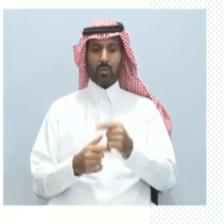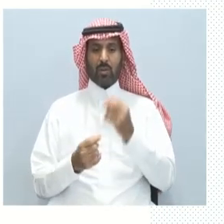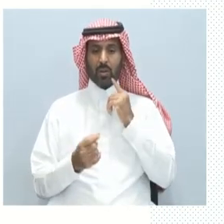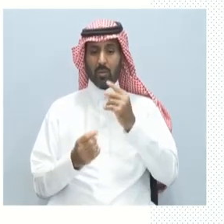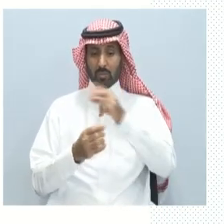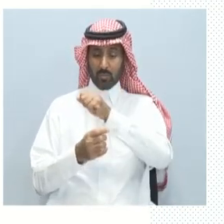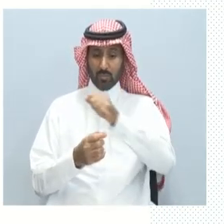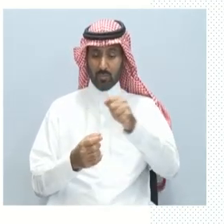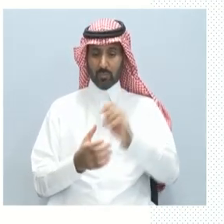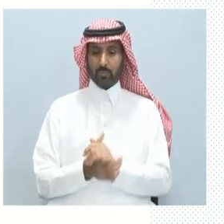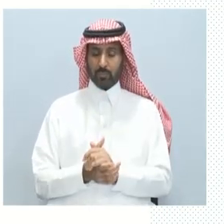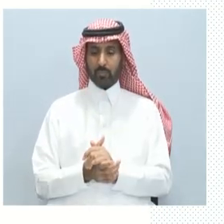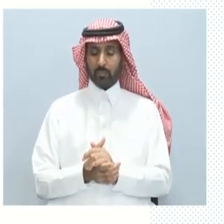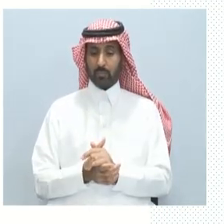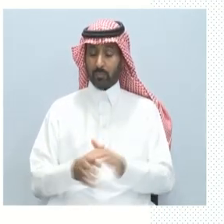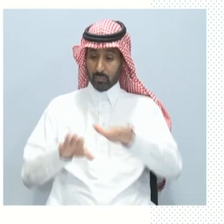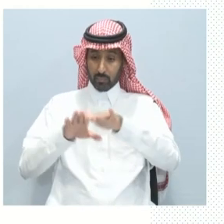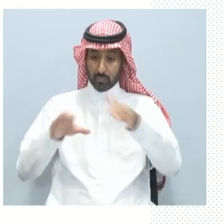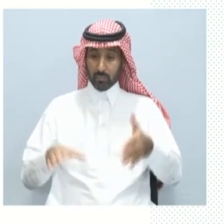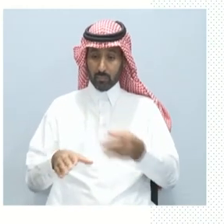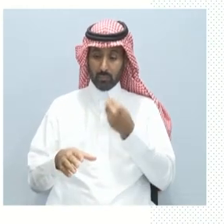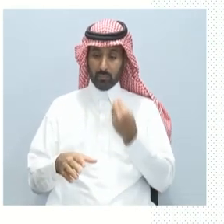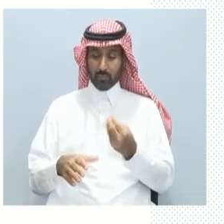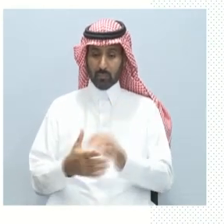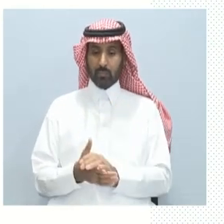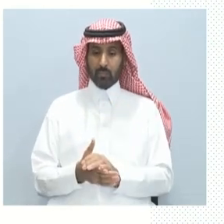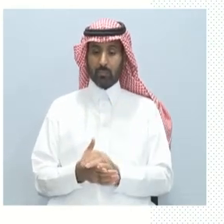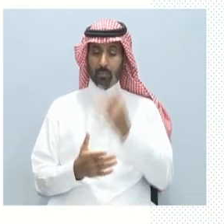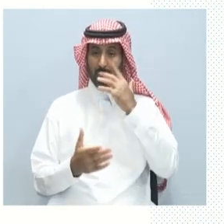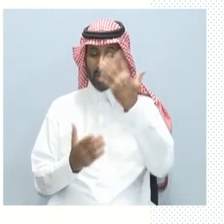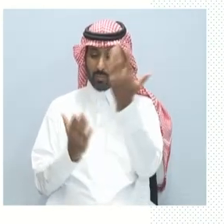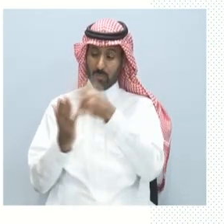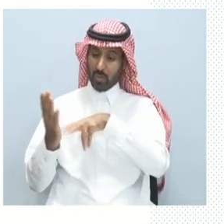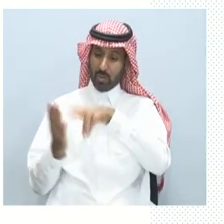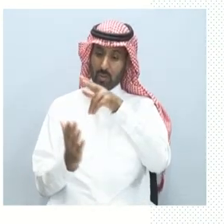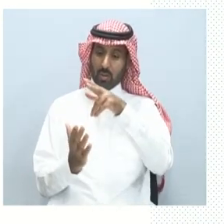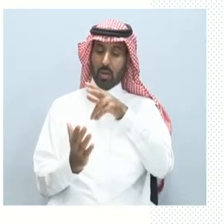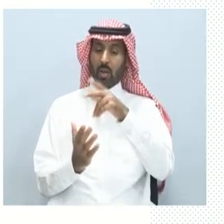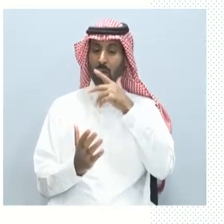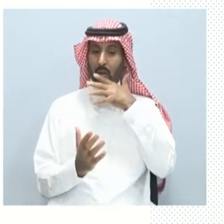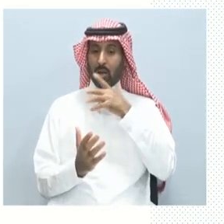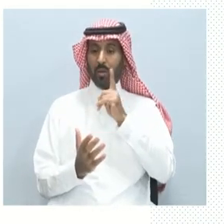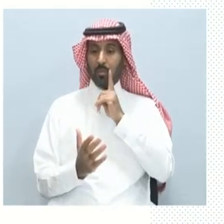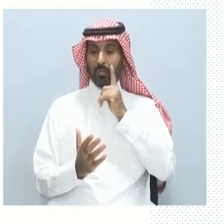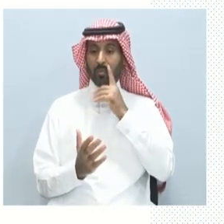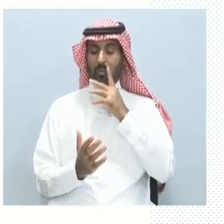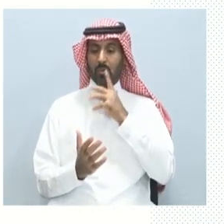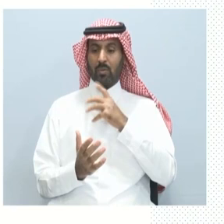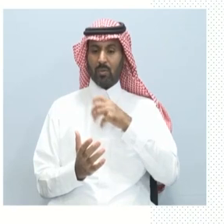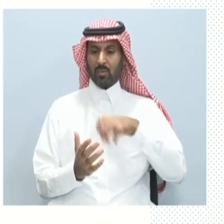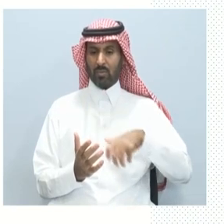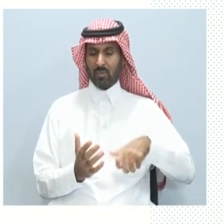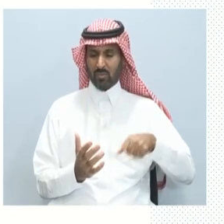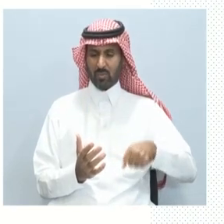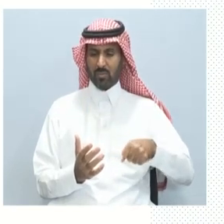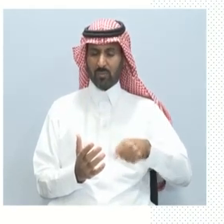beautiful tables, not to mention some exquisite mirrors. Grandmother had gotten it into her head that it